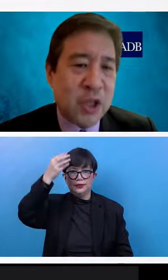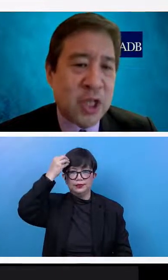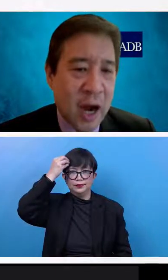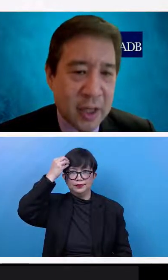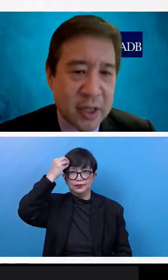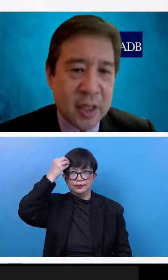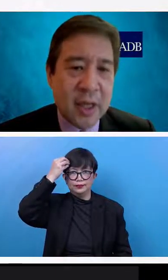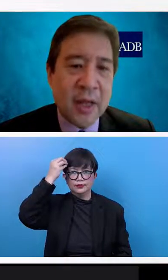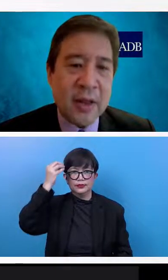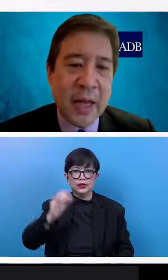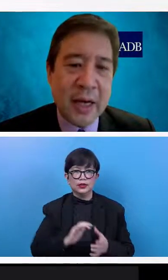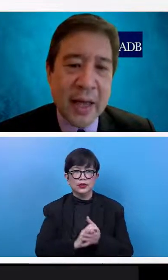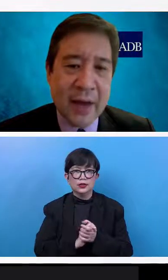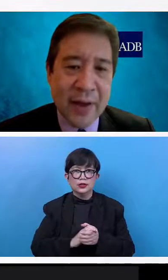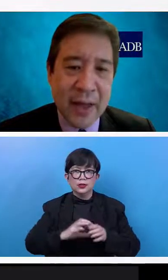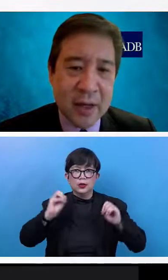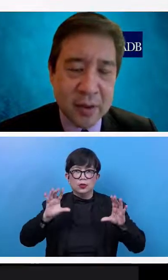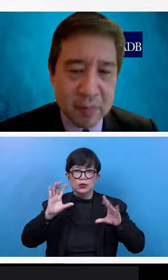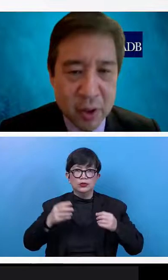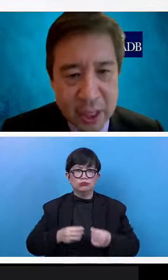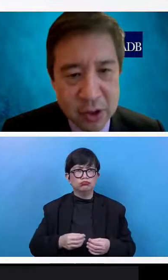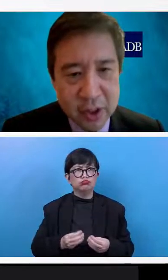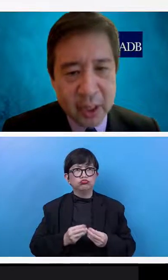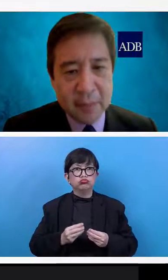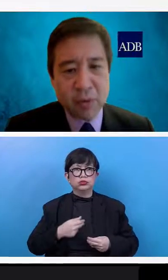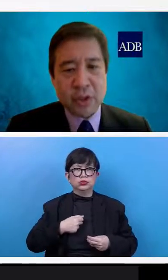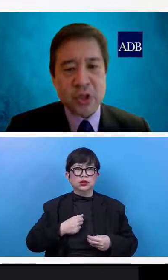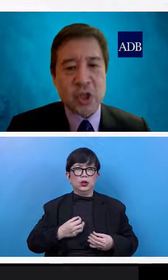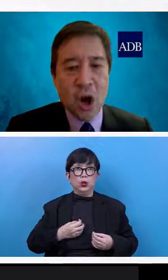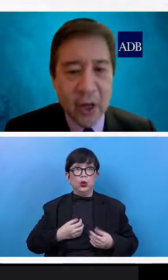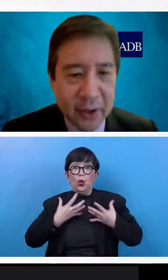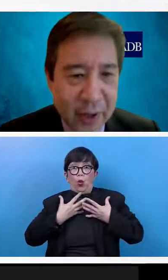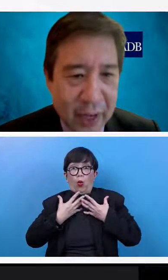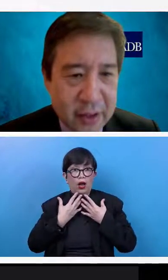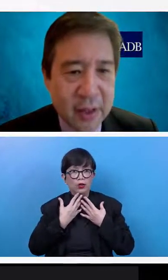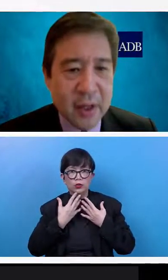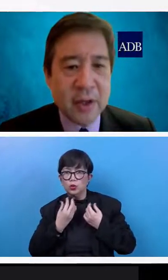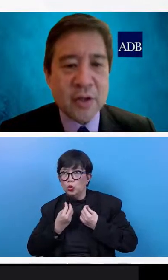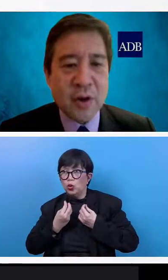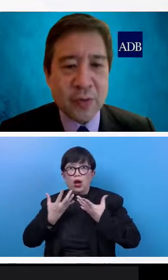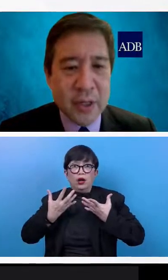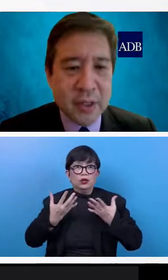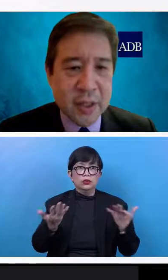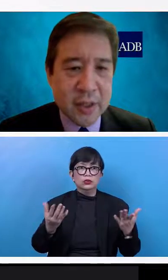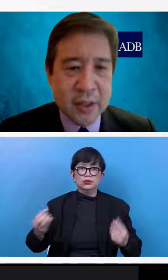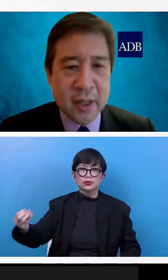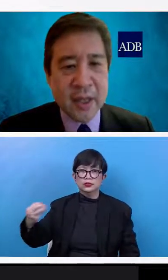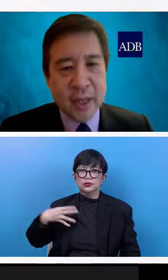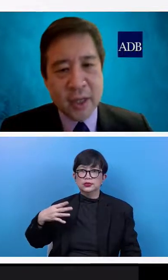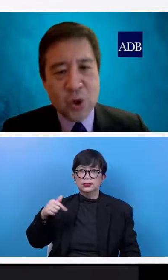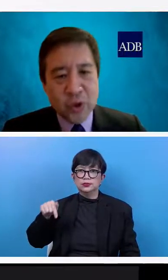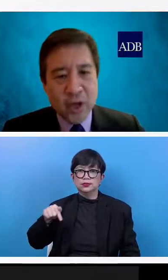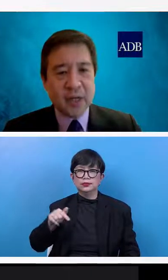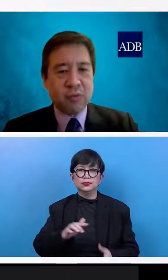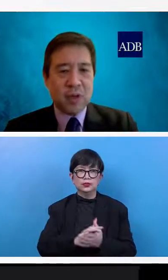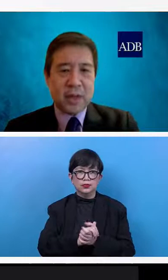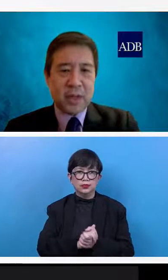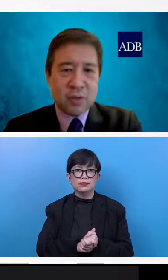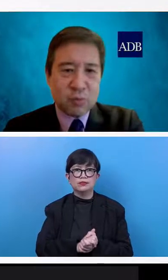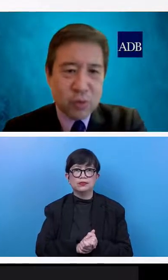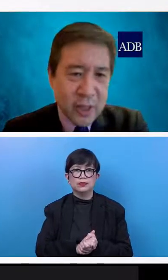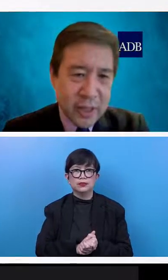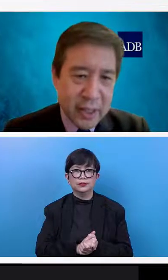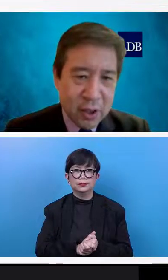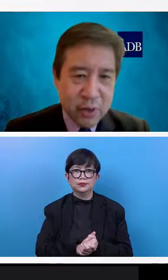lot of shocks that have had potentially important scarring effects. So for instance, youth